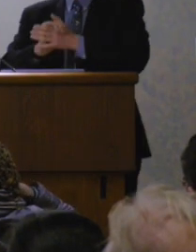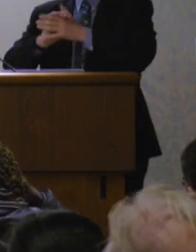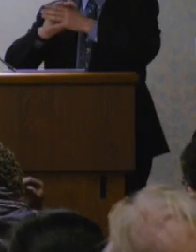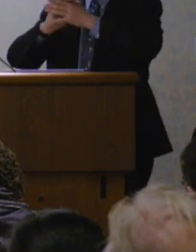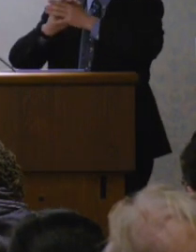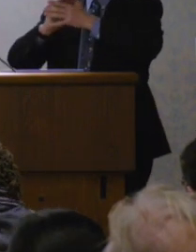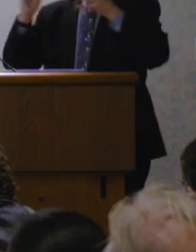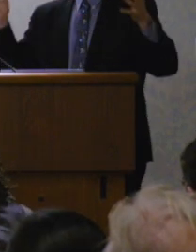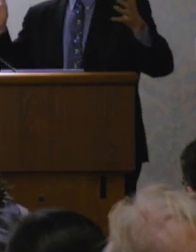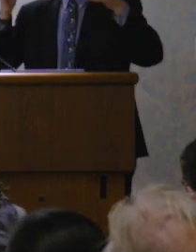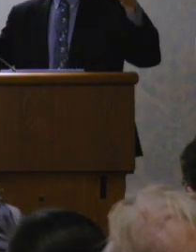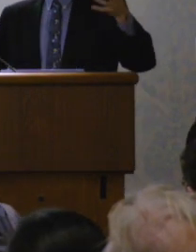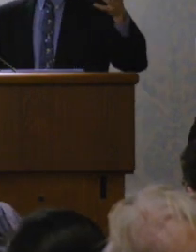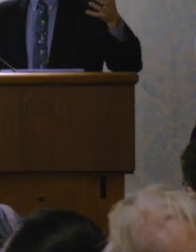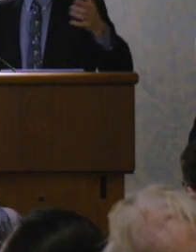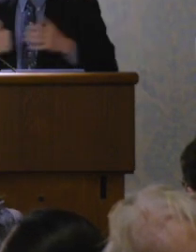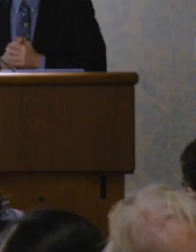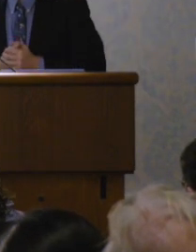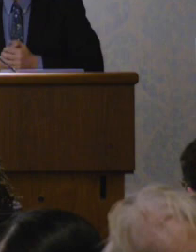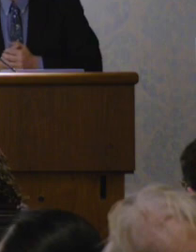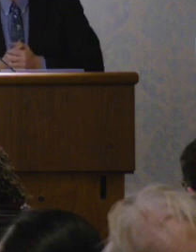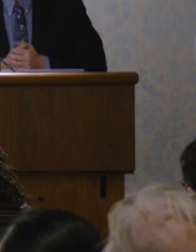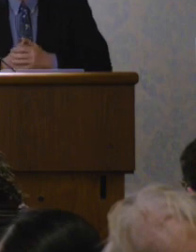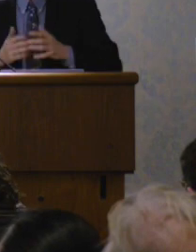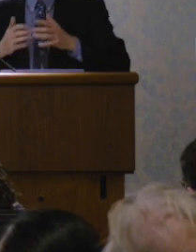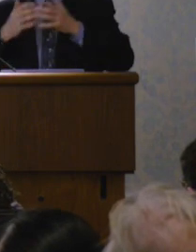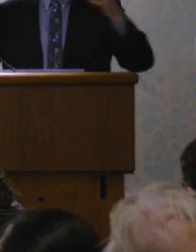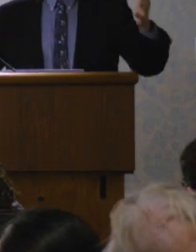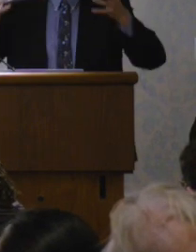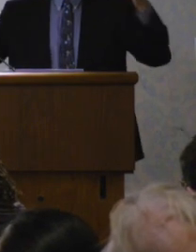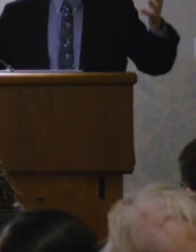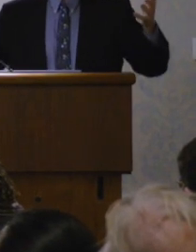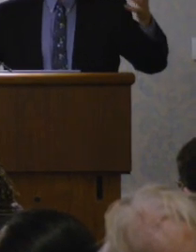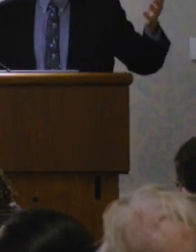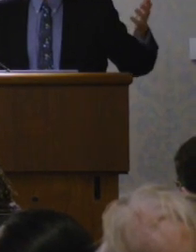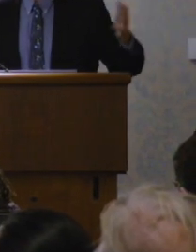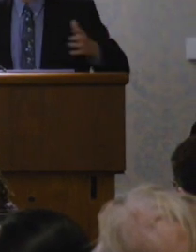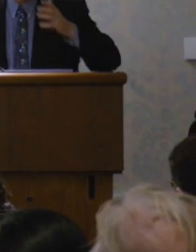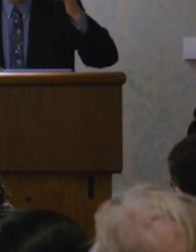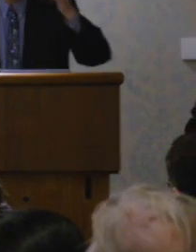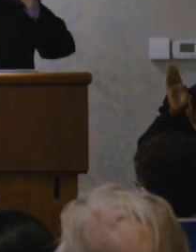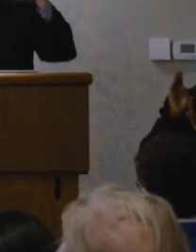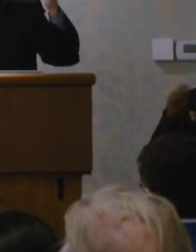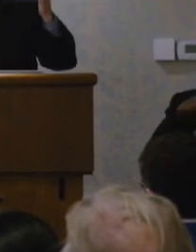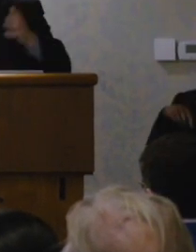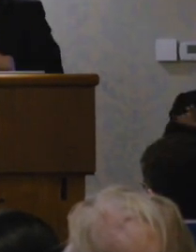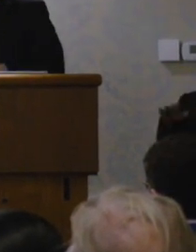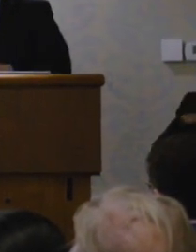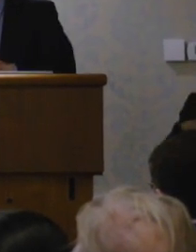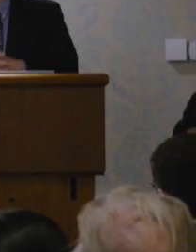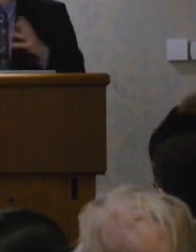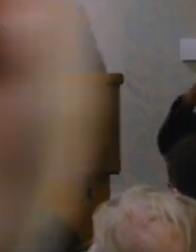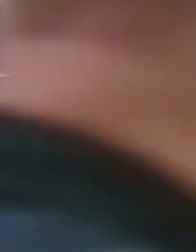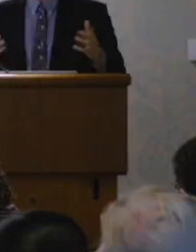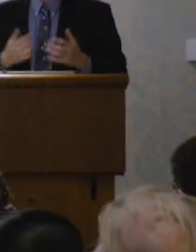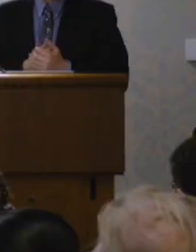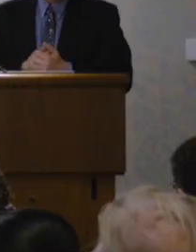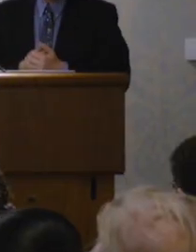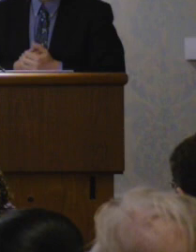Okay, so why focus on in-service professional development across all the areas that we could? And obviously we should be working across